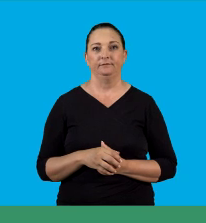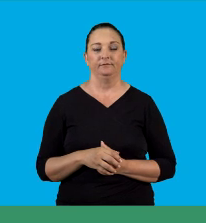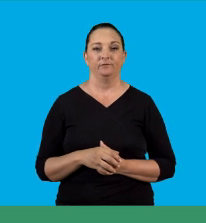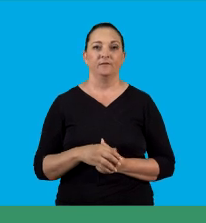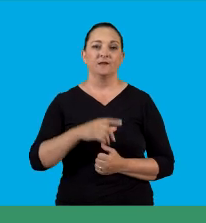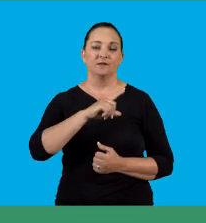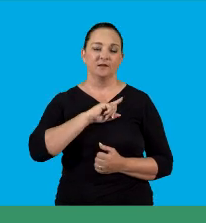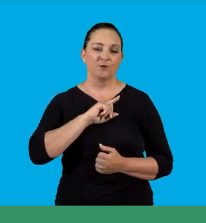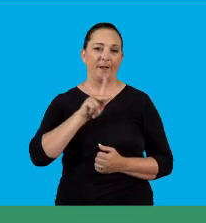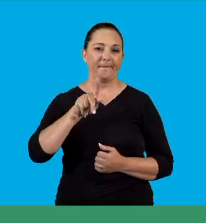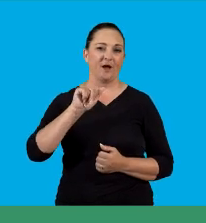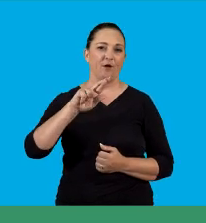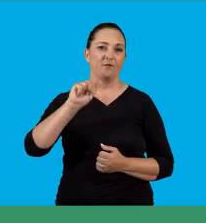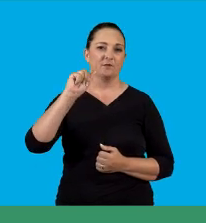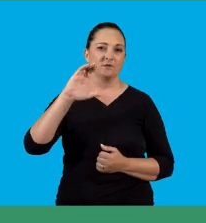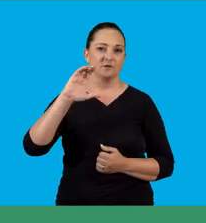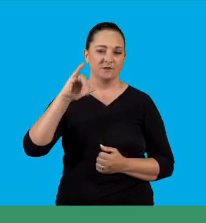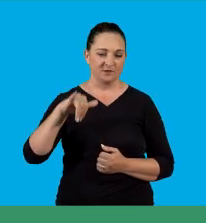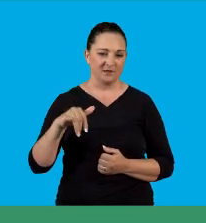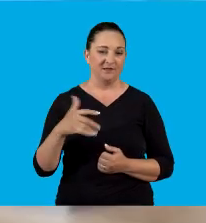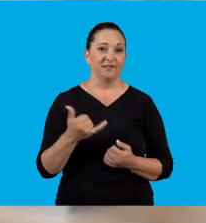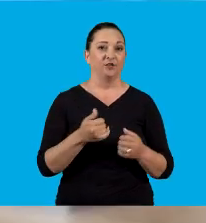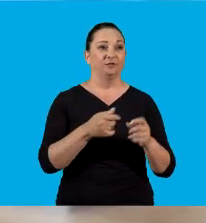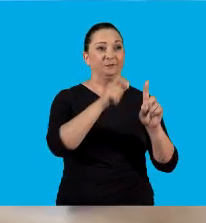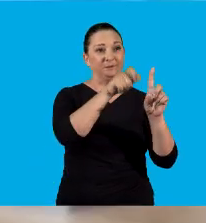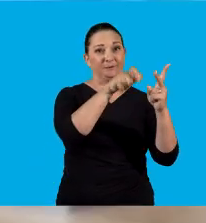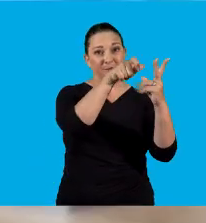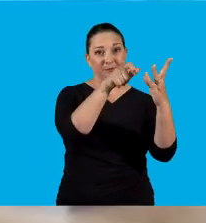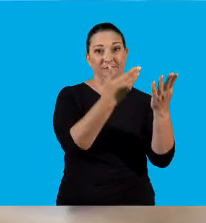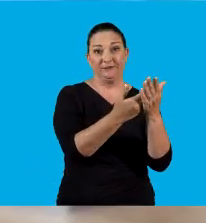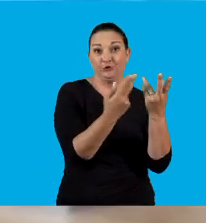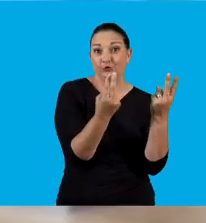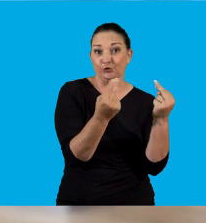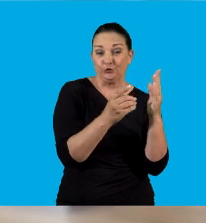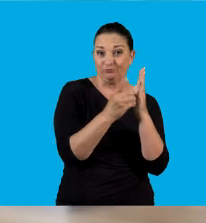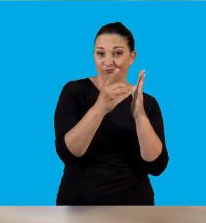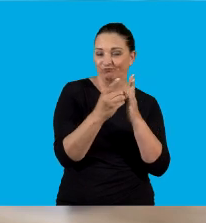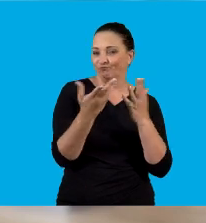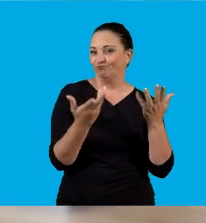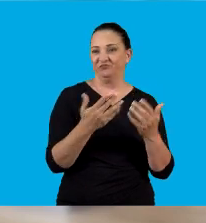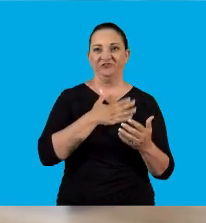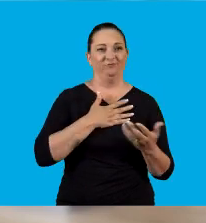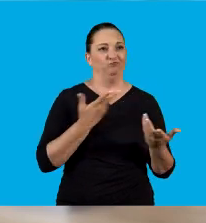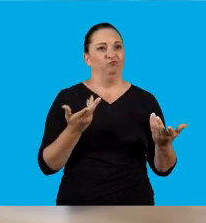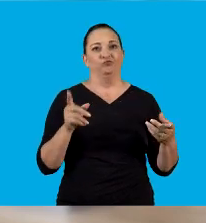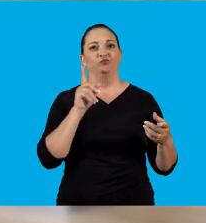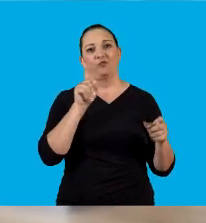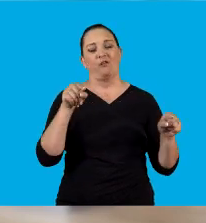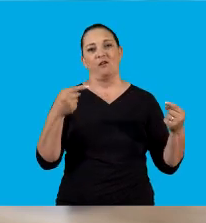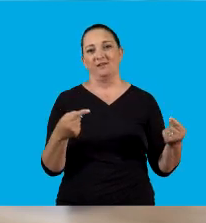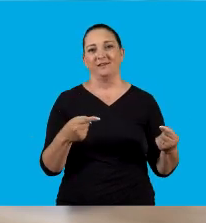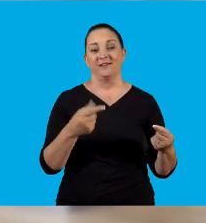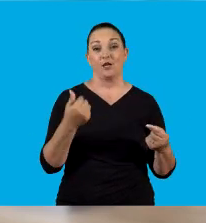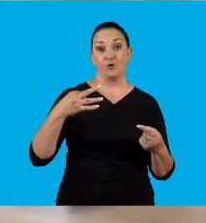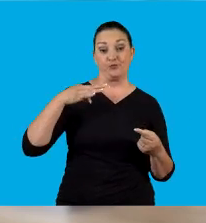business end up losing on productivity because our artists become reluctant to develop new talents, and the